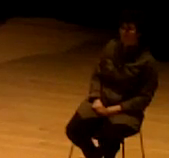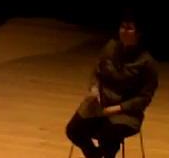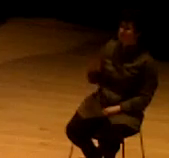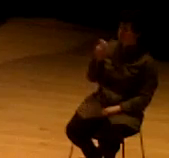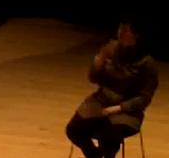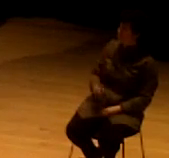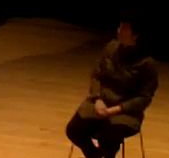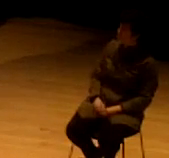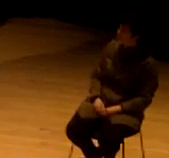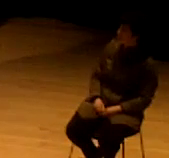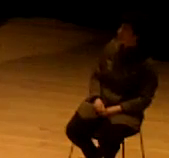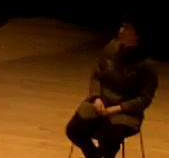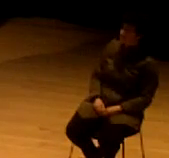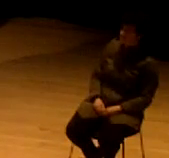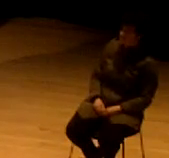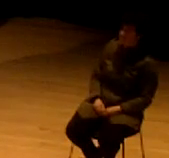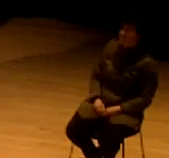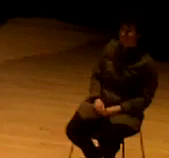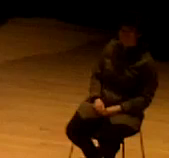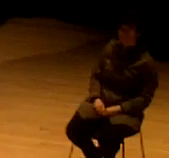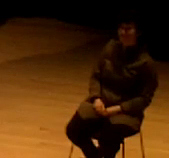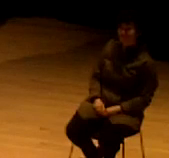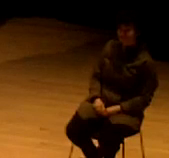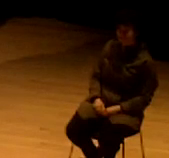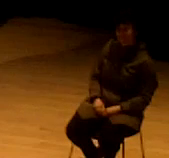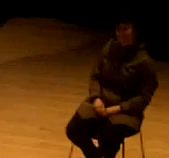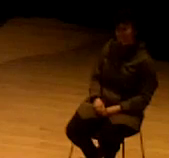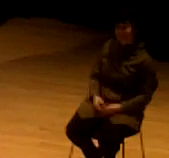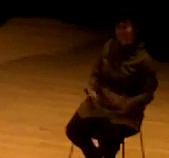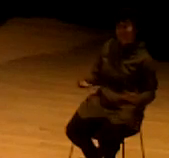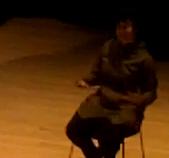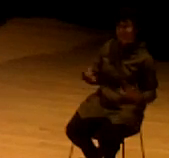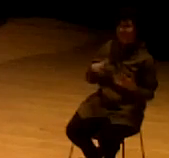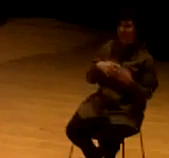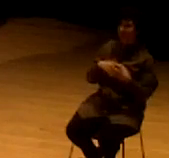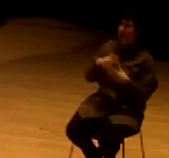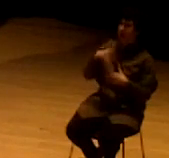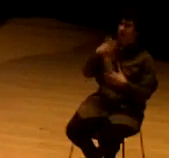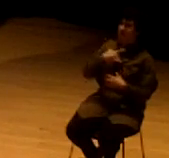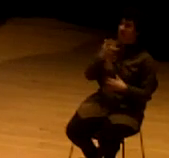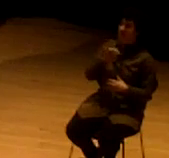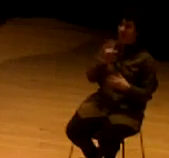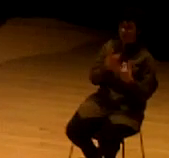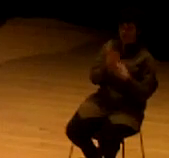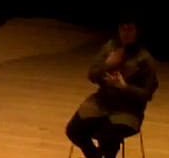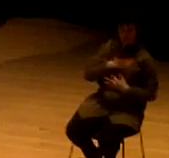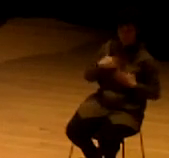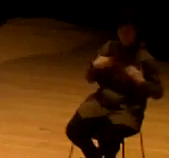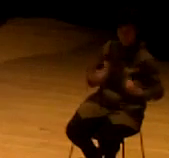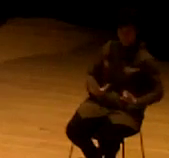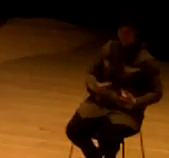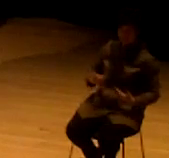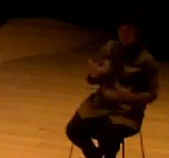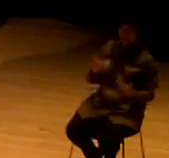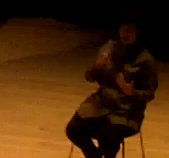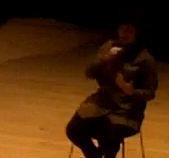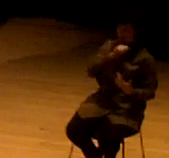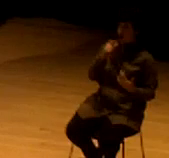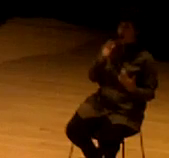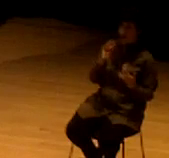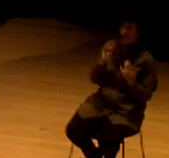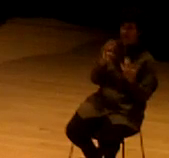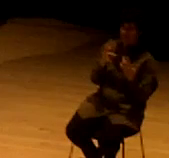It's going to be false. Because with a disability, that's how I, through this body, with all its idiosyncrasies, this is how I access